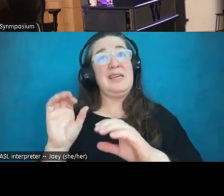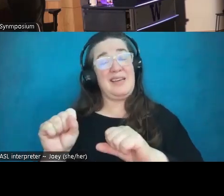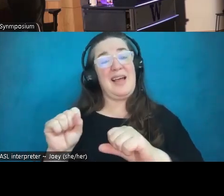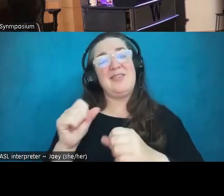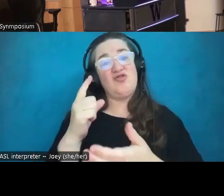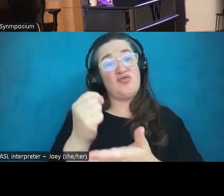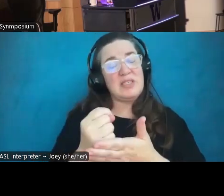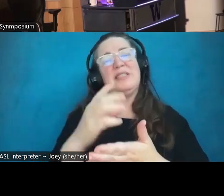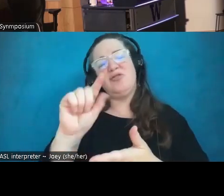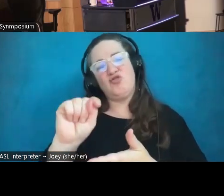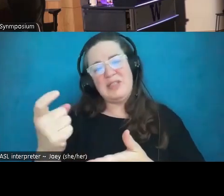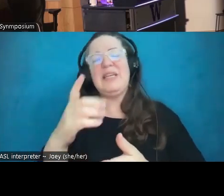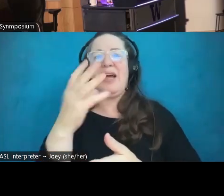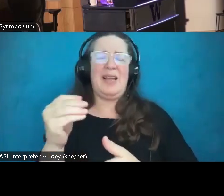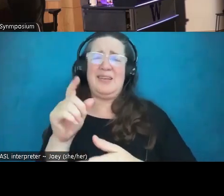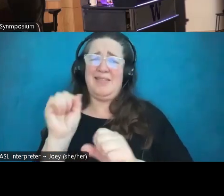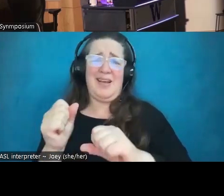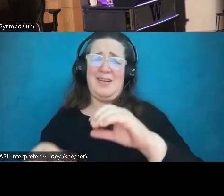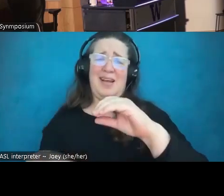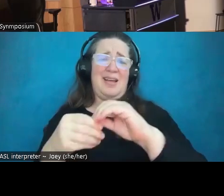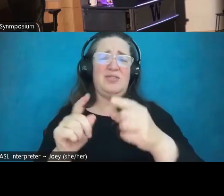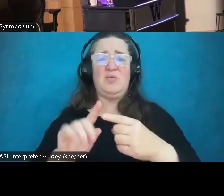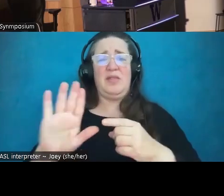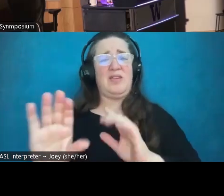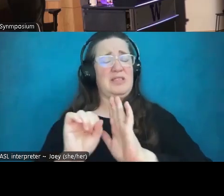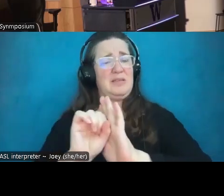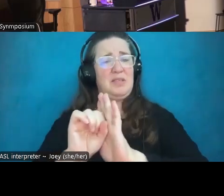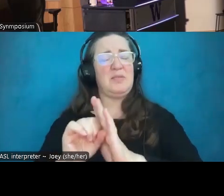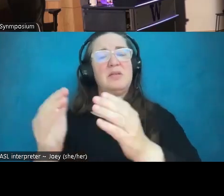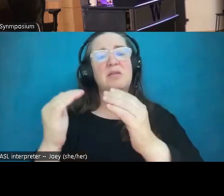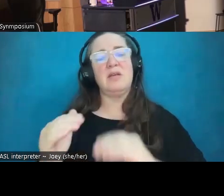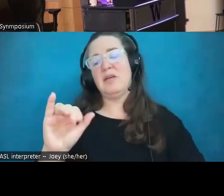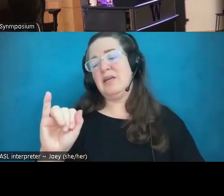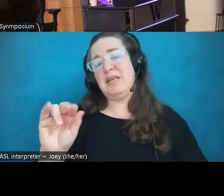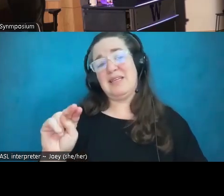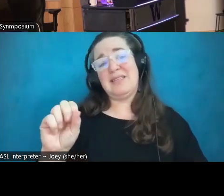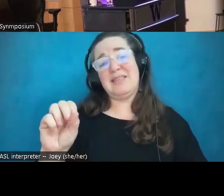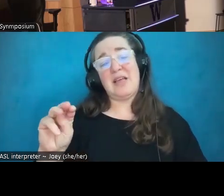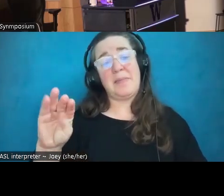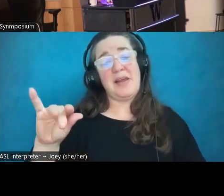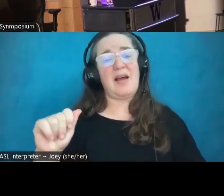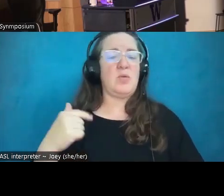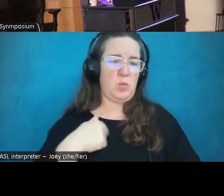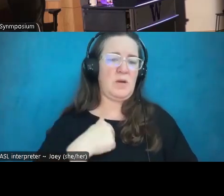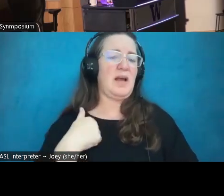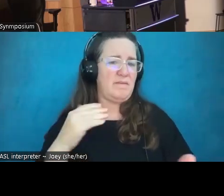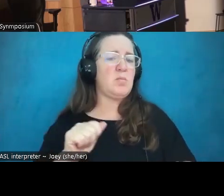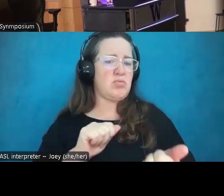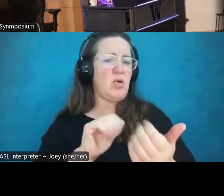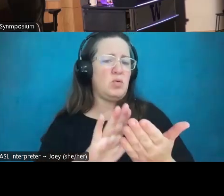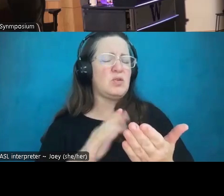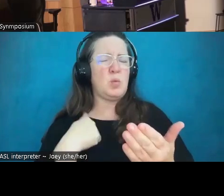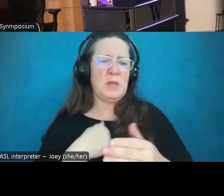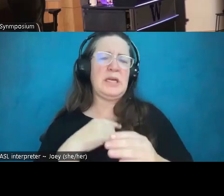that. Insomnia, like PCPs, we know how to treat that, right? We have an approach to insomnia with,